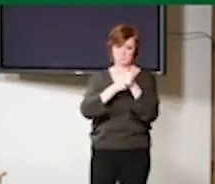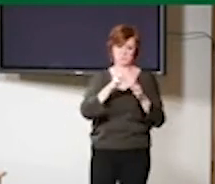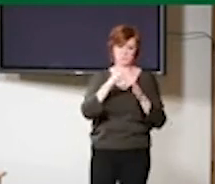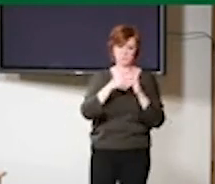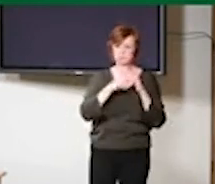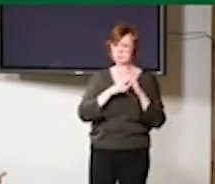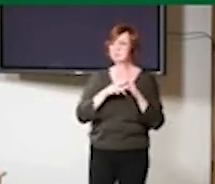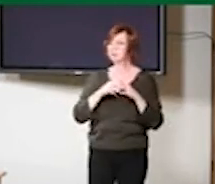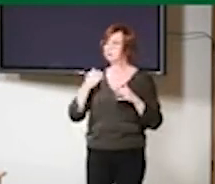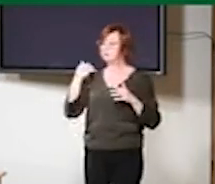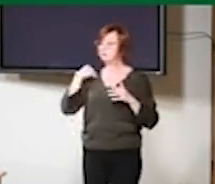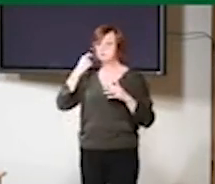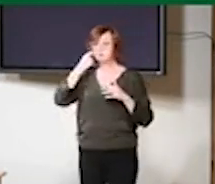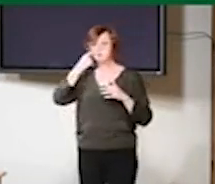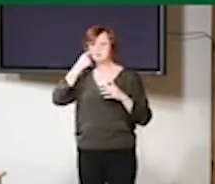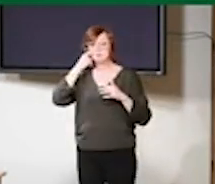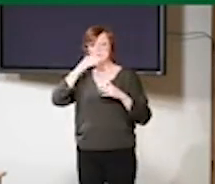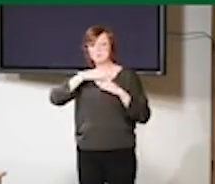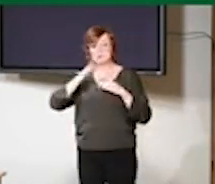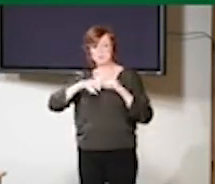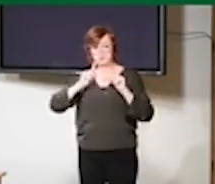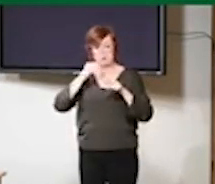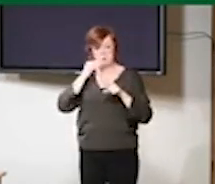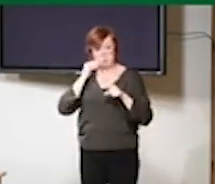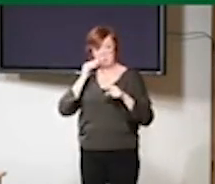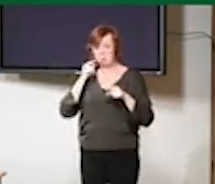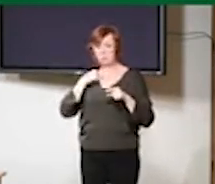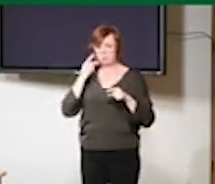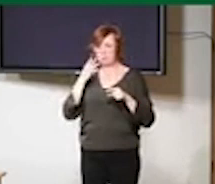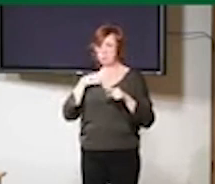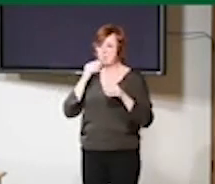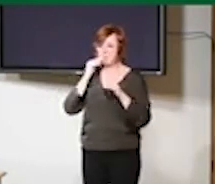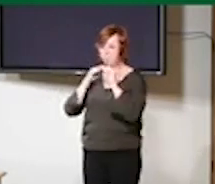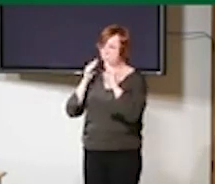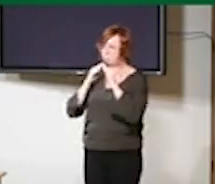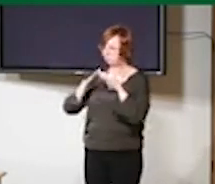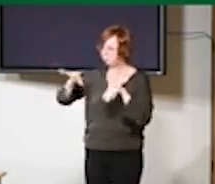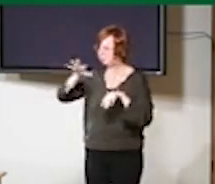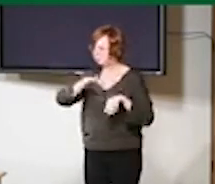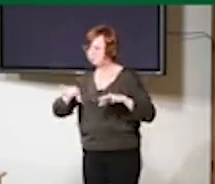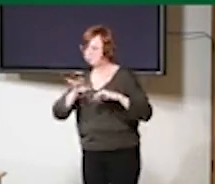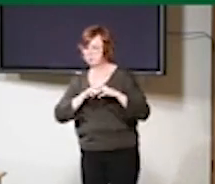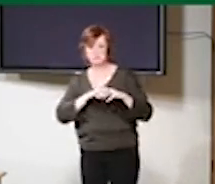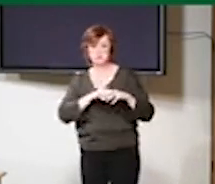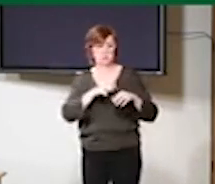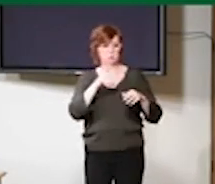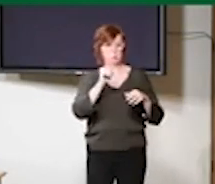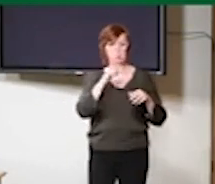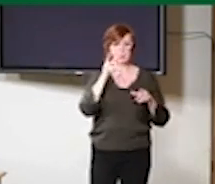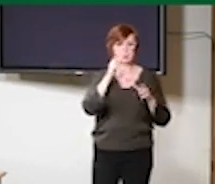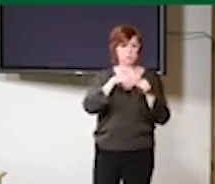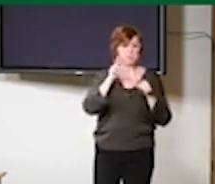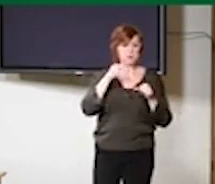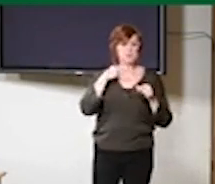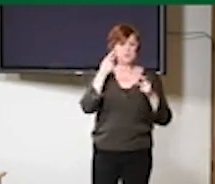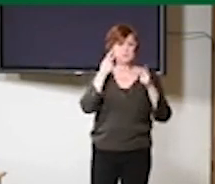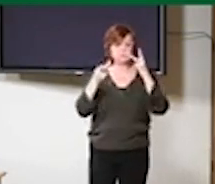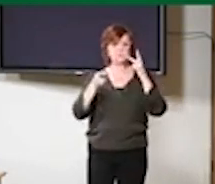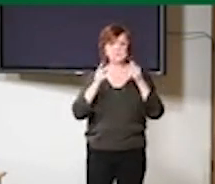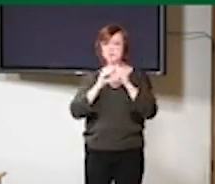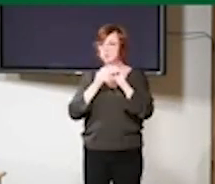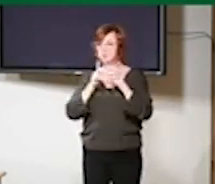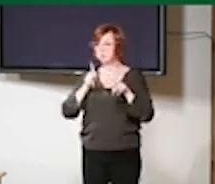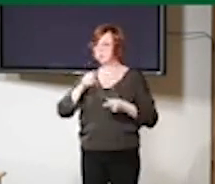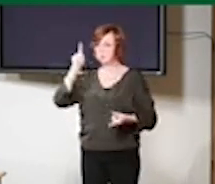weekend. When I compare the activity on the streets in my home community or even here in Regina to a couple of weeks ago, things